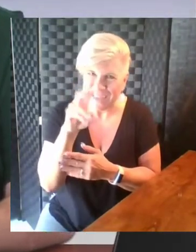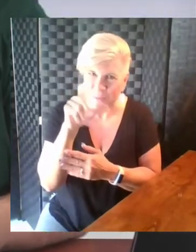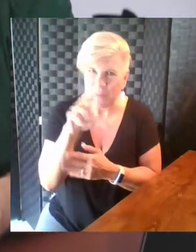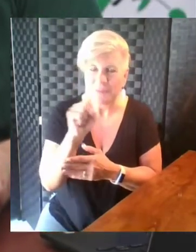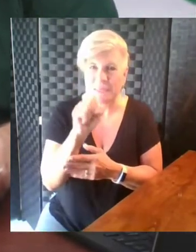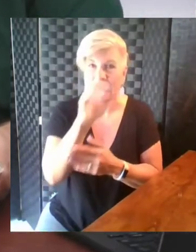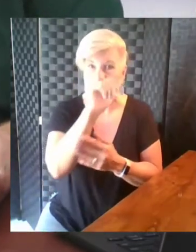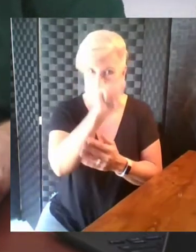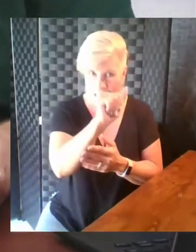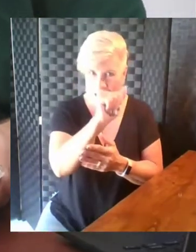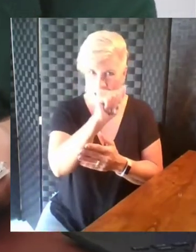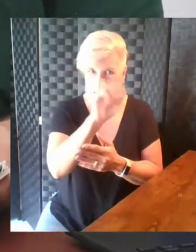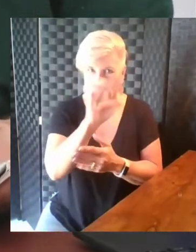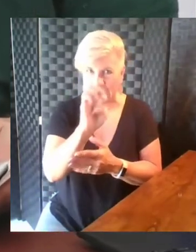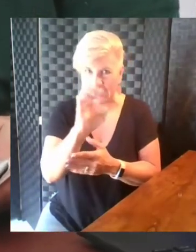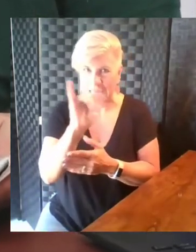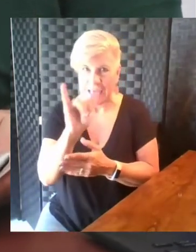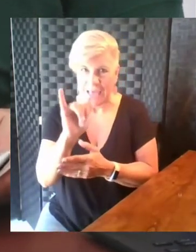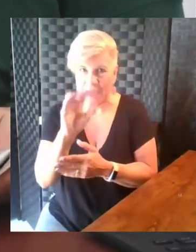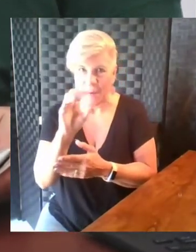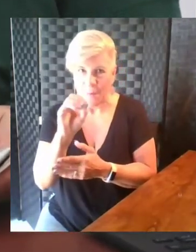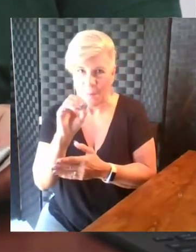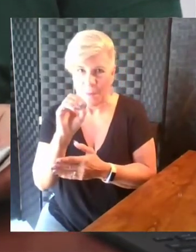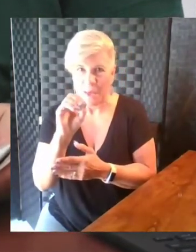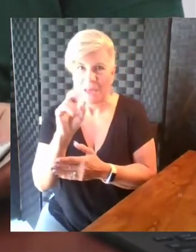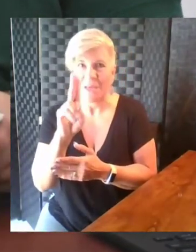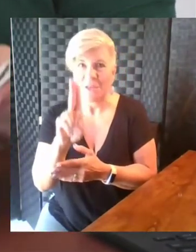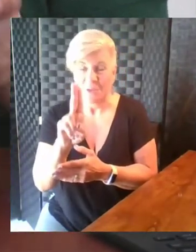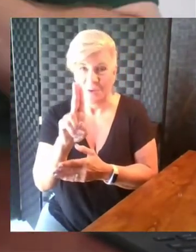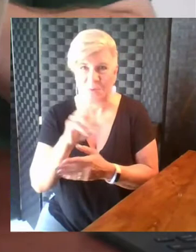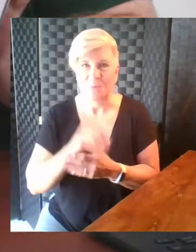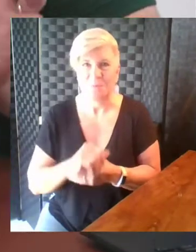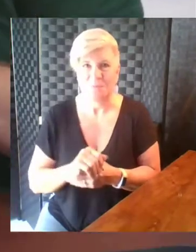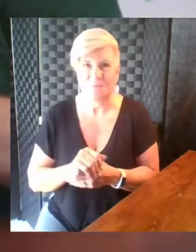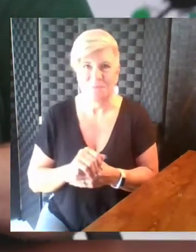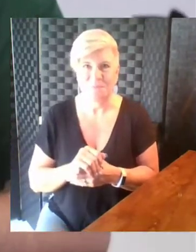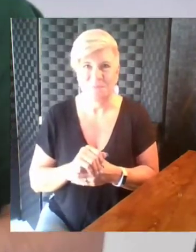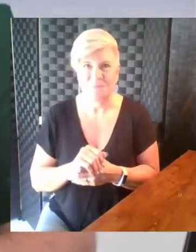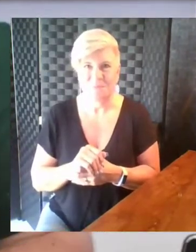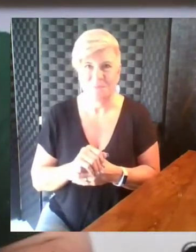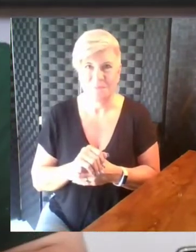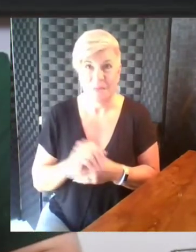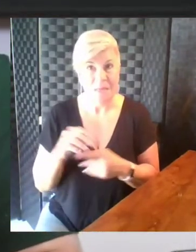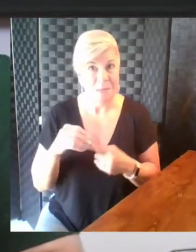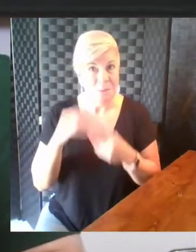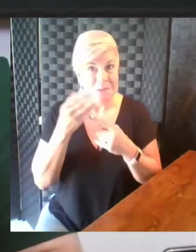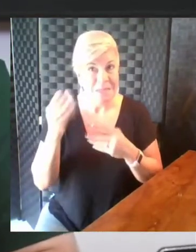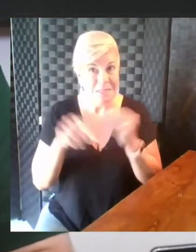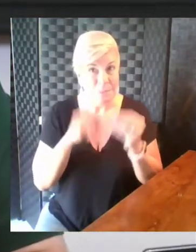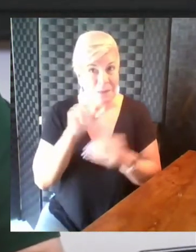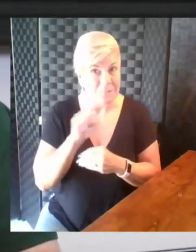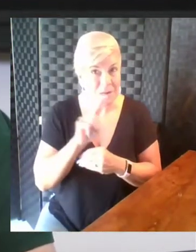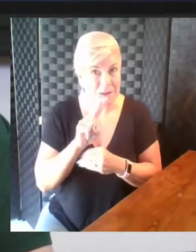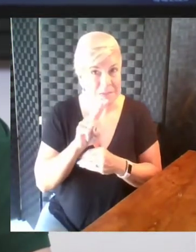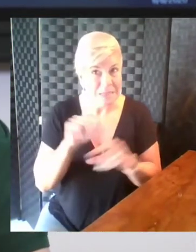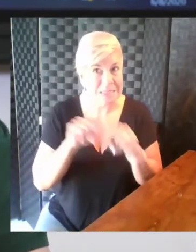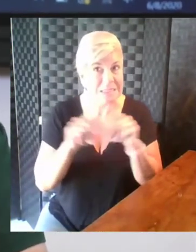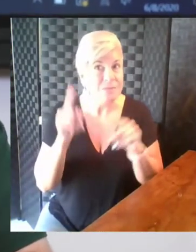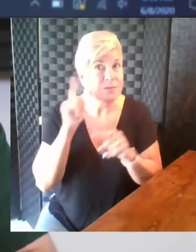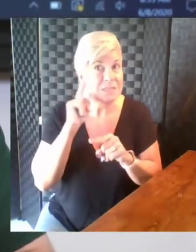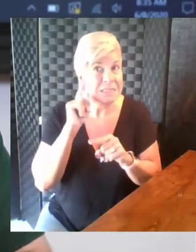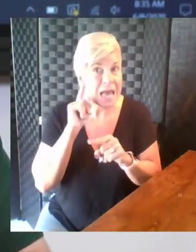E, I, O, and U. One of the special things about vowels is they make different sounds.